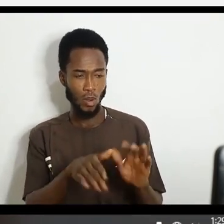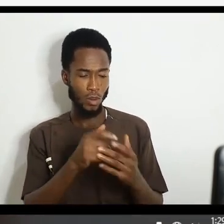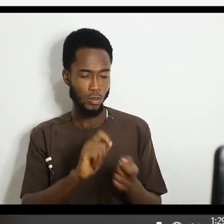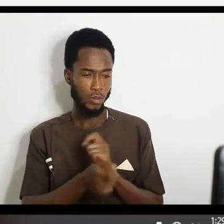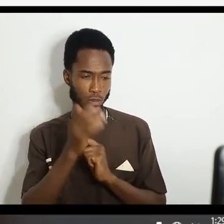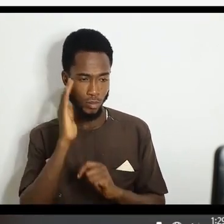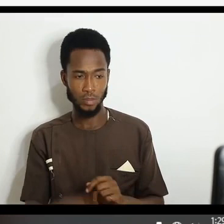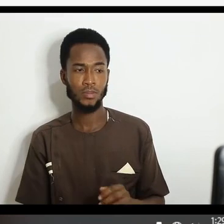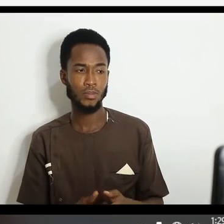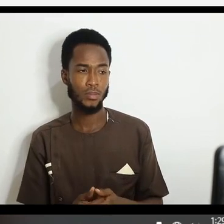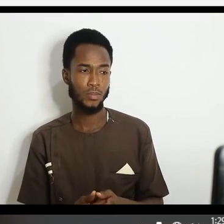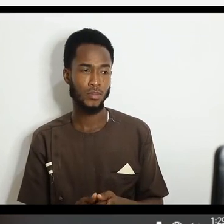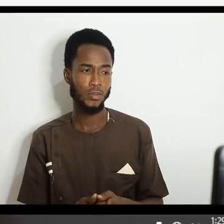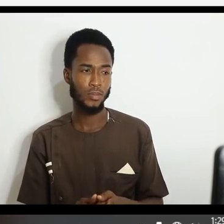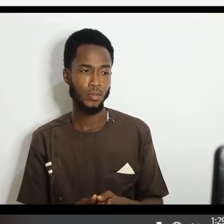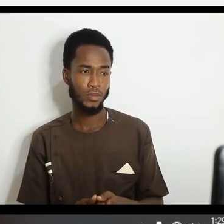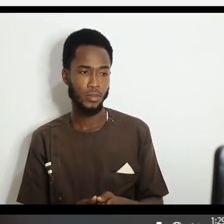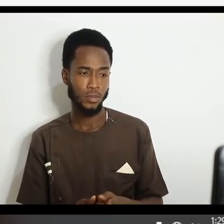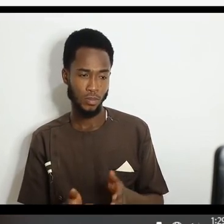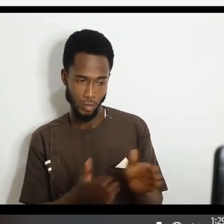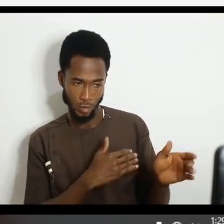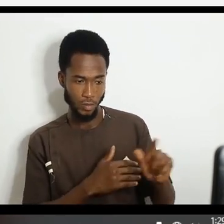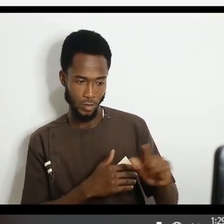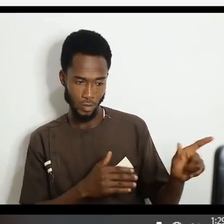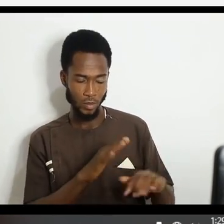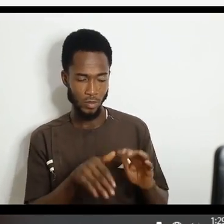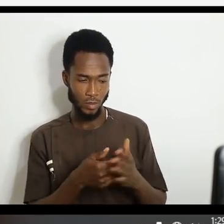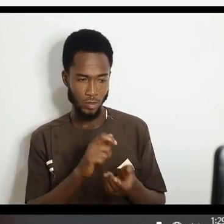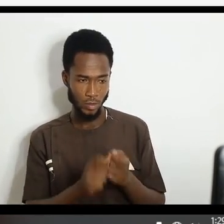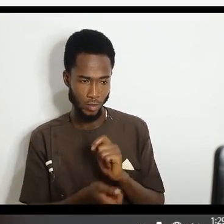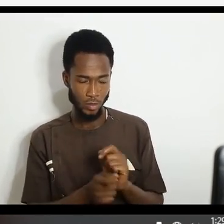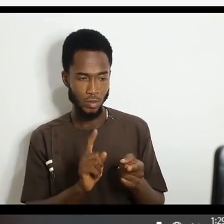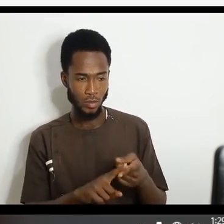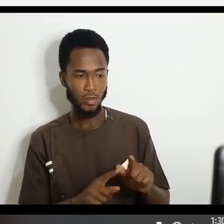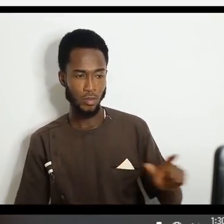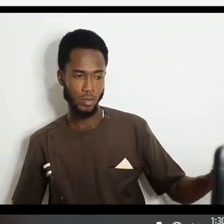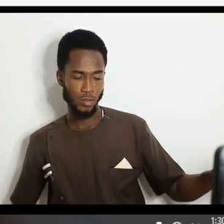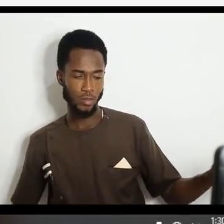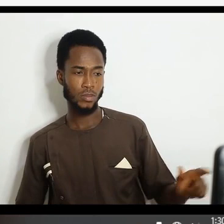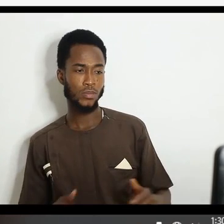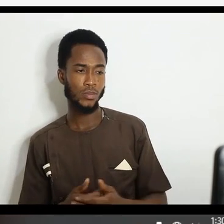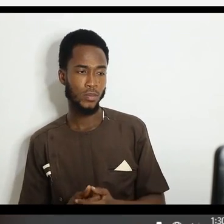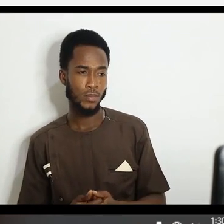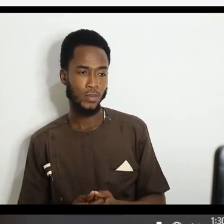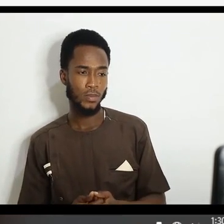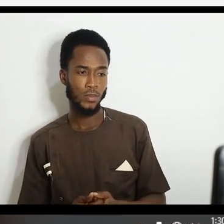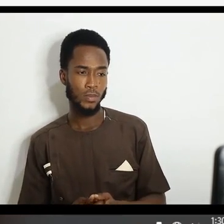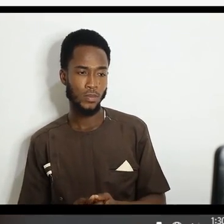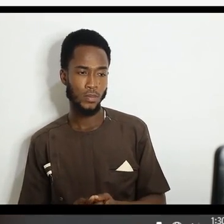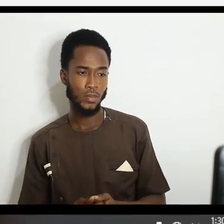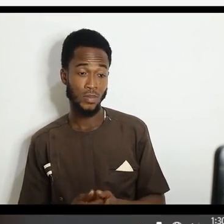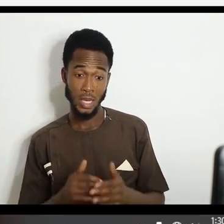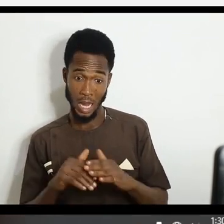to the right side, and you can use the left side to change it back to left side. Okay,